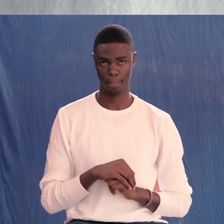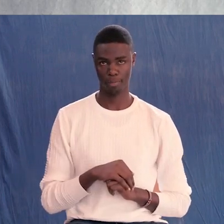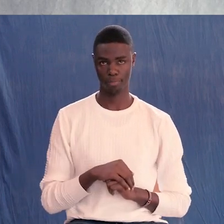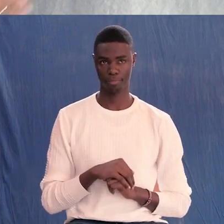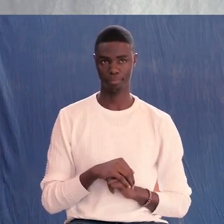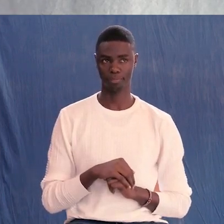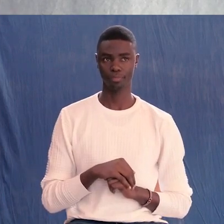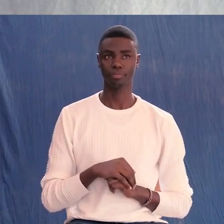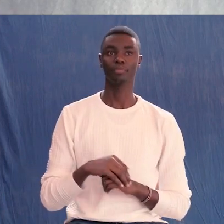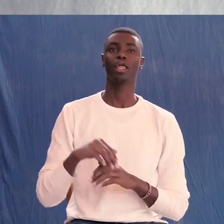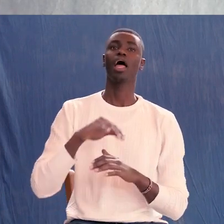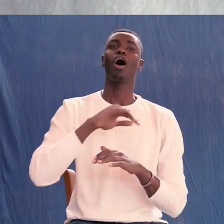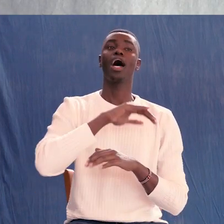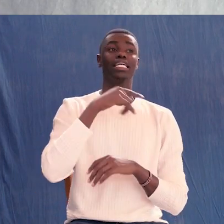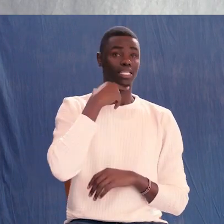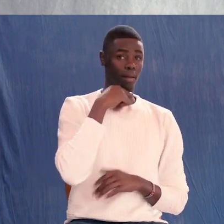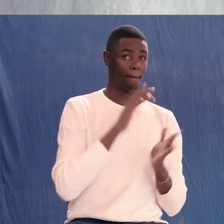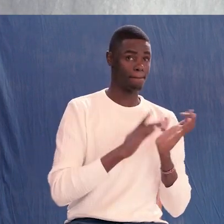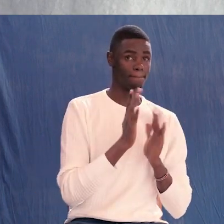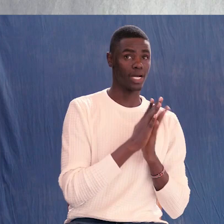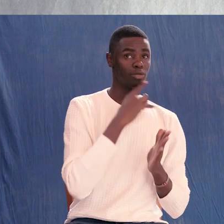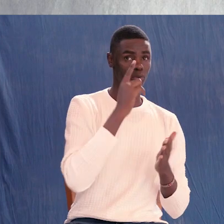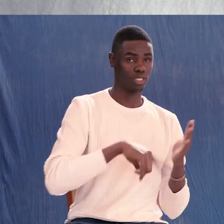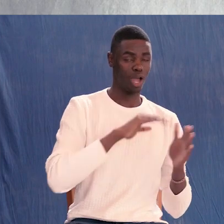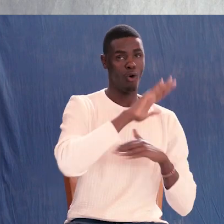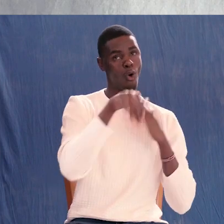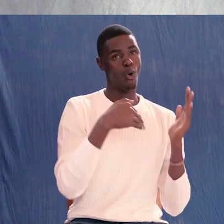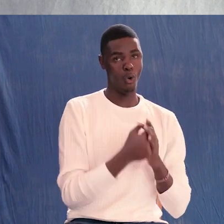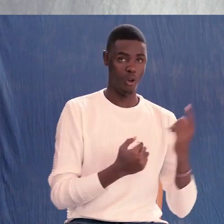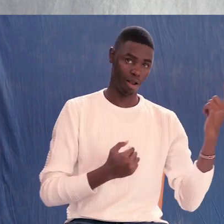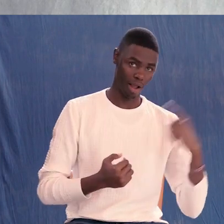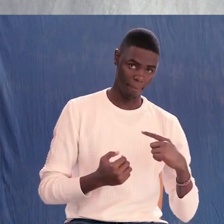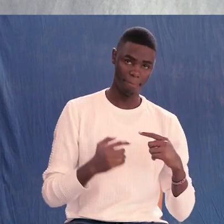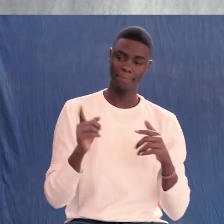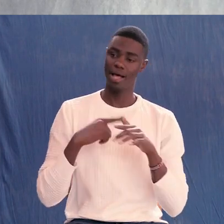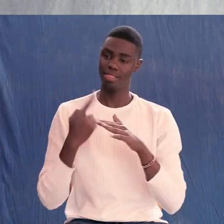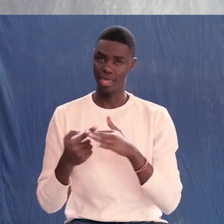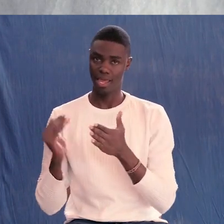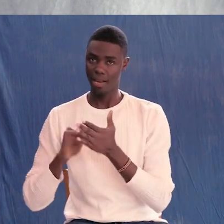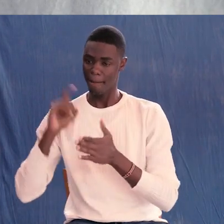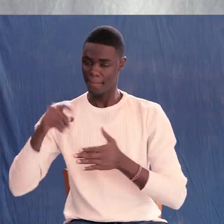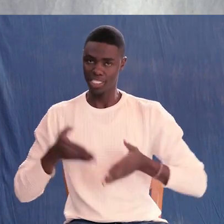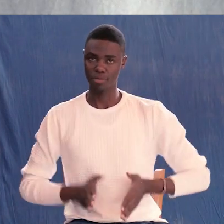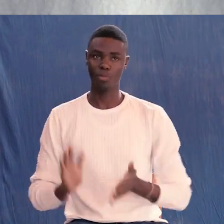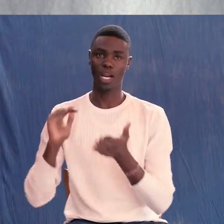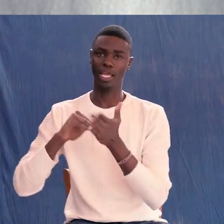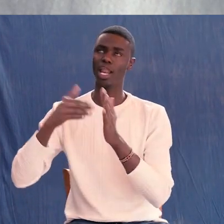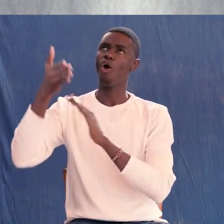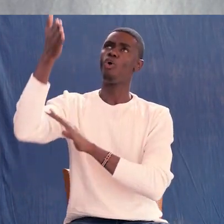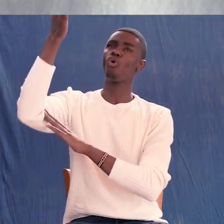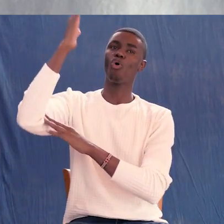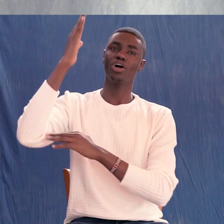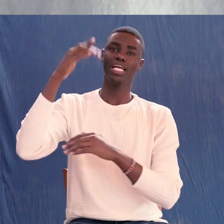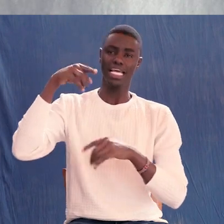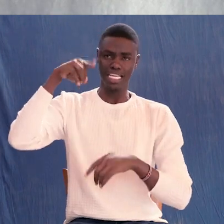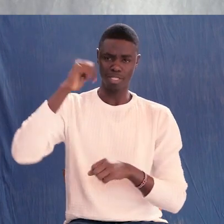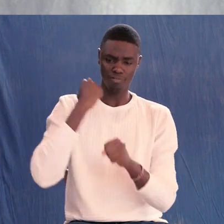Yeah, he says, all come. But it says, you must be born again. Unless God himself has worked